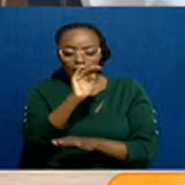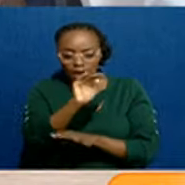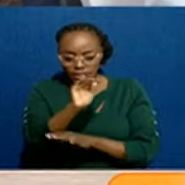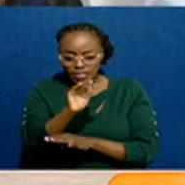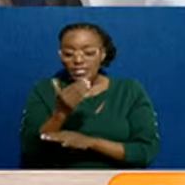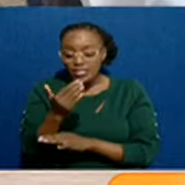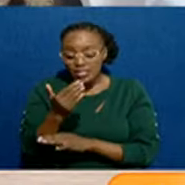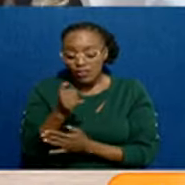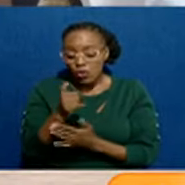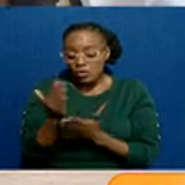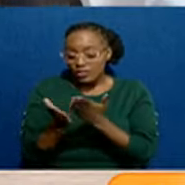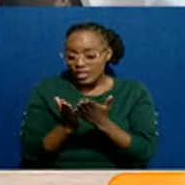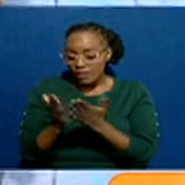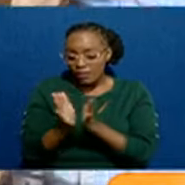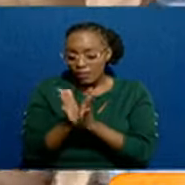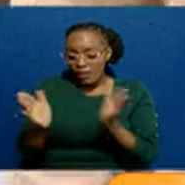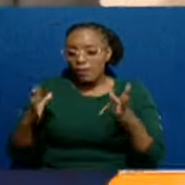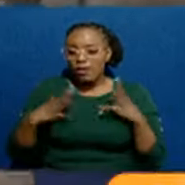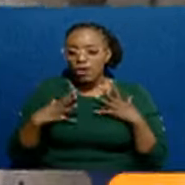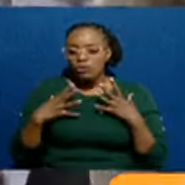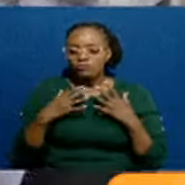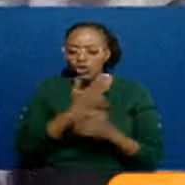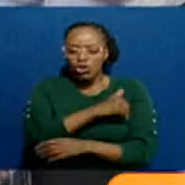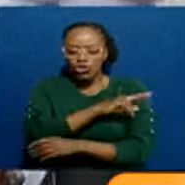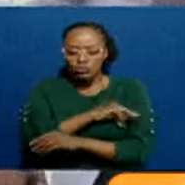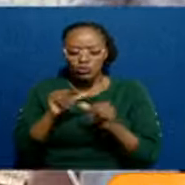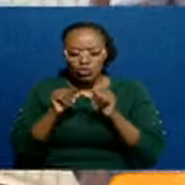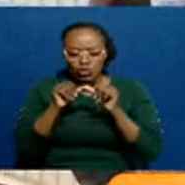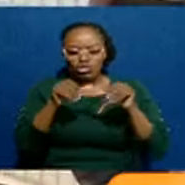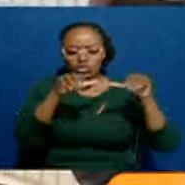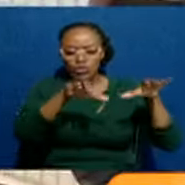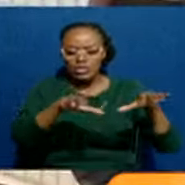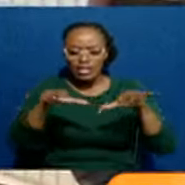public hospitals will continue to suffer.